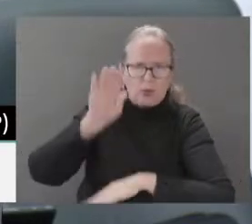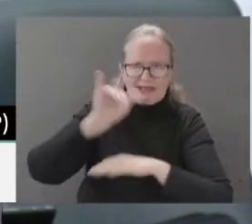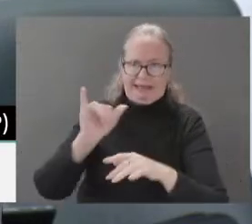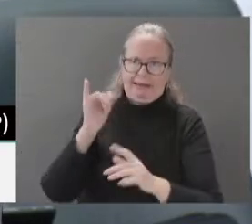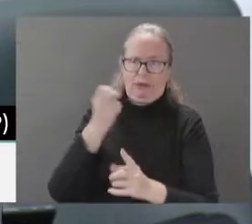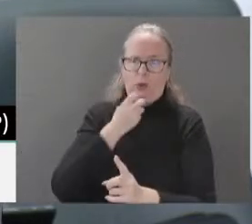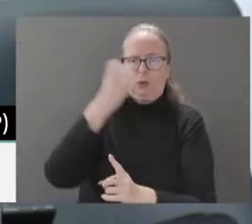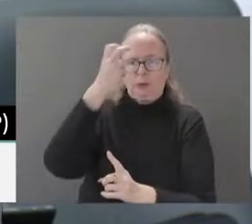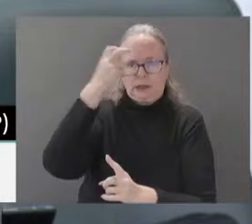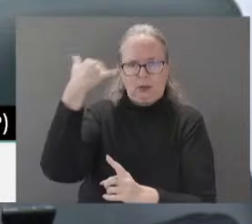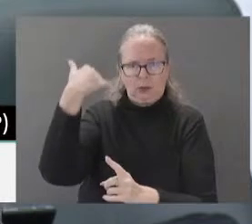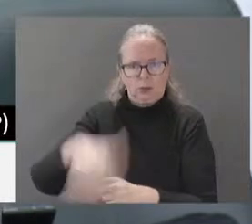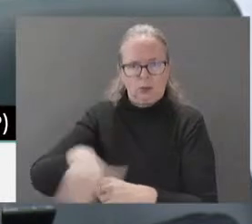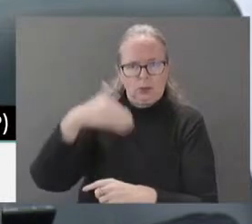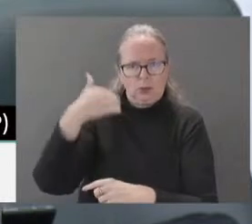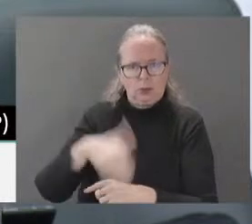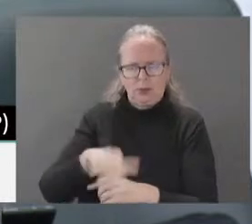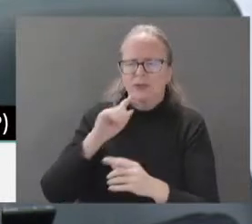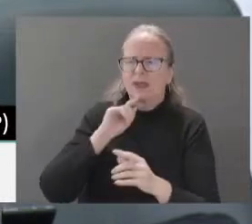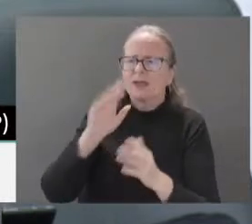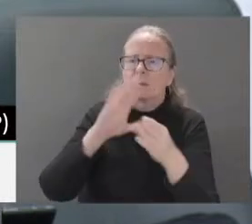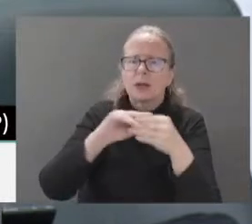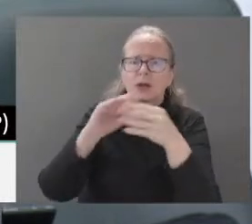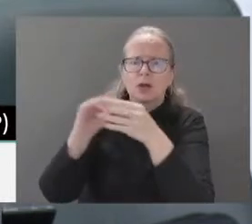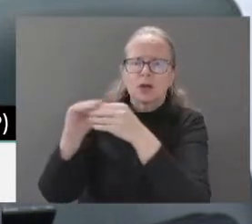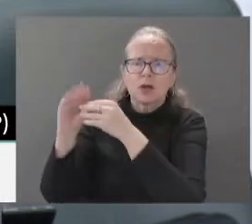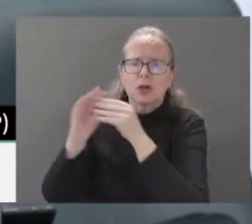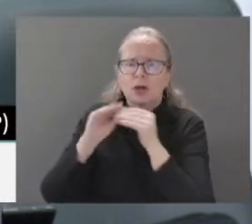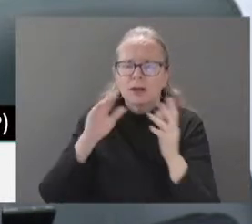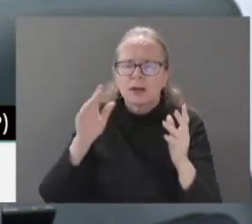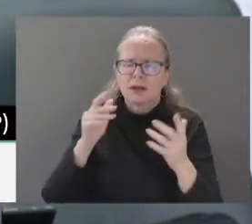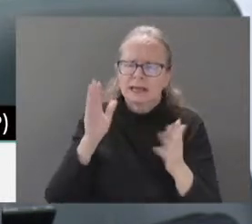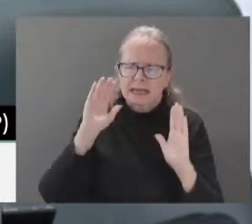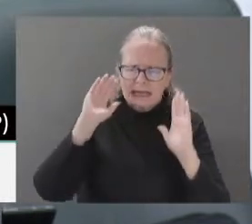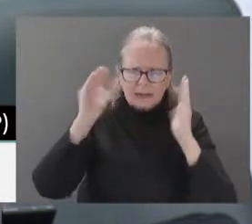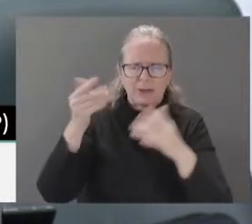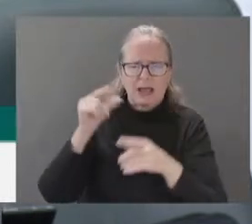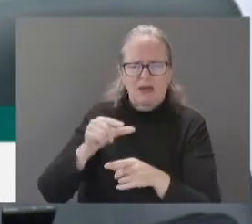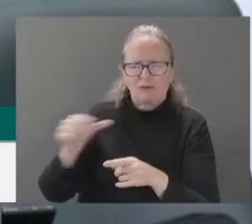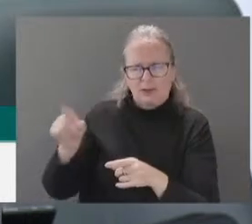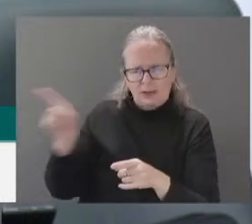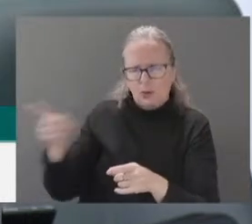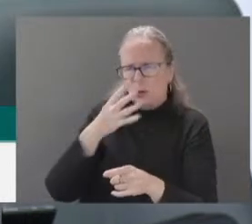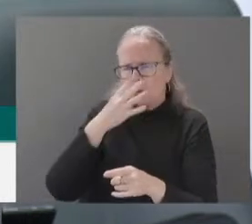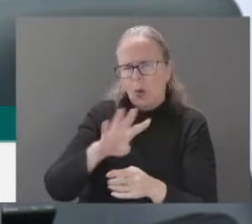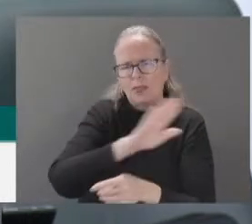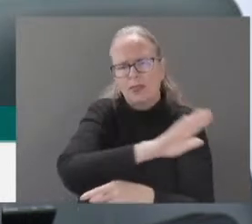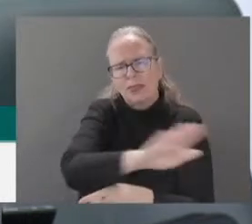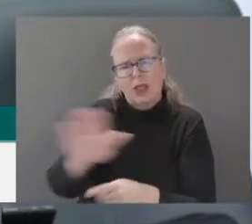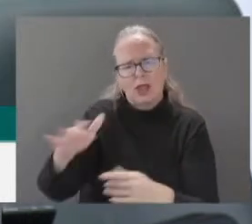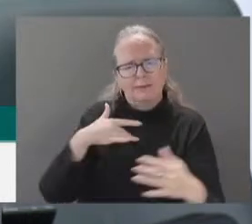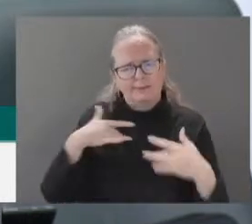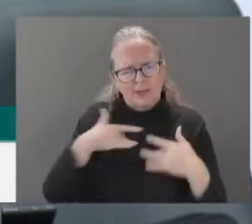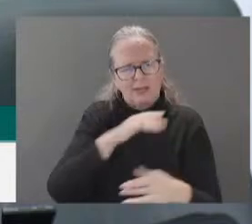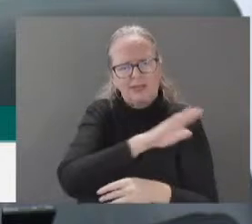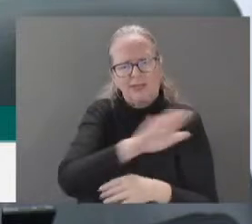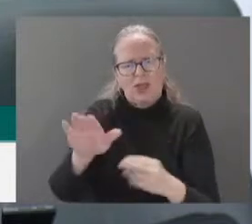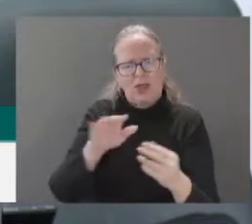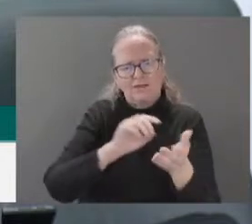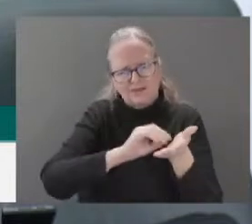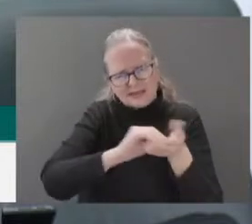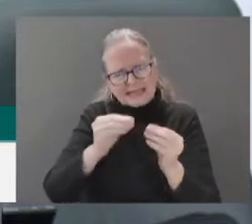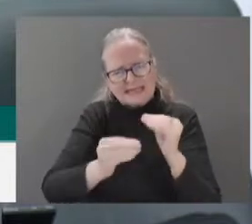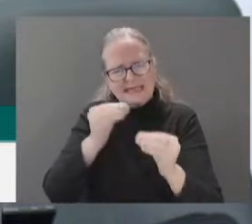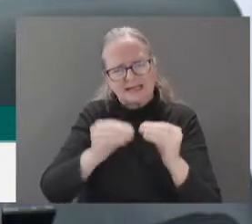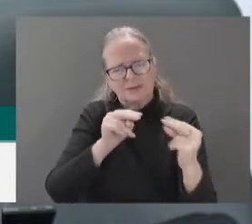is ignoring their pleas to properly maintain their highways and given that these municipalities feel the highway investment they are asking for is but a